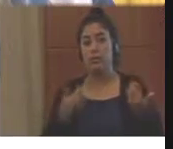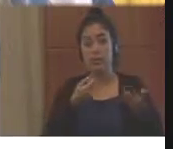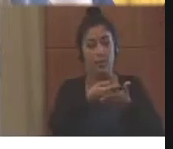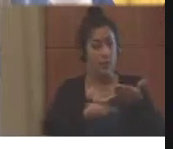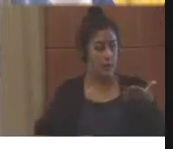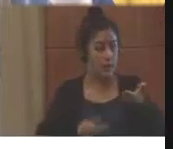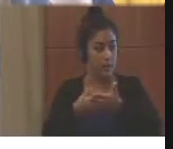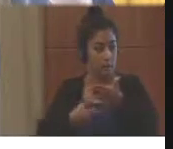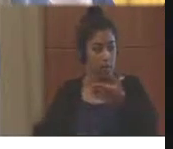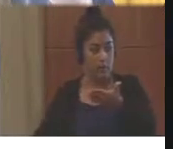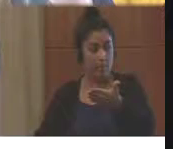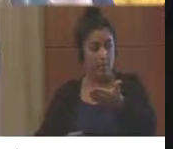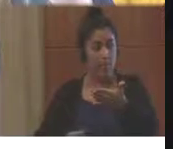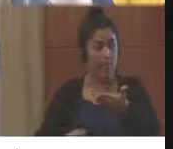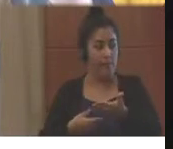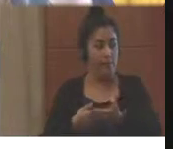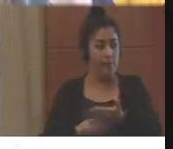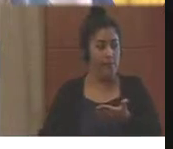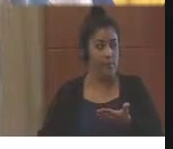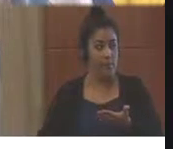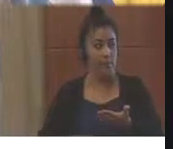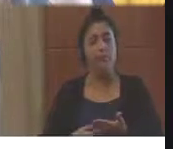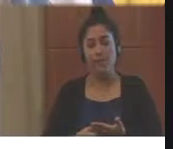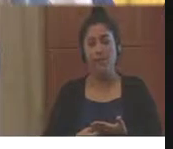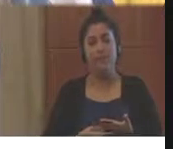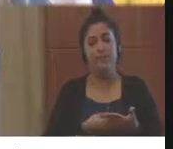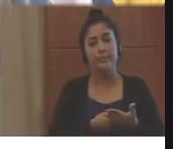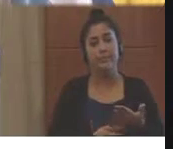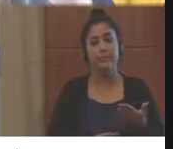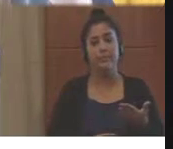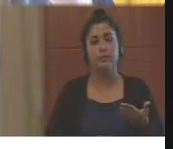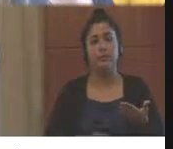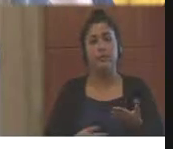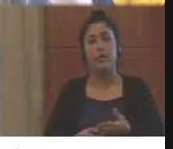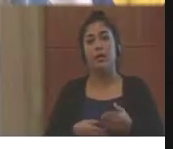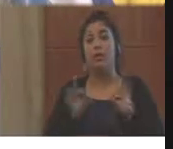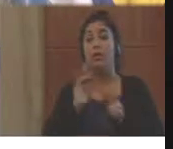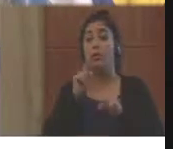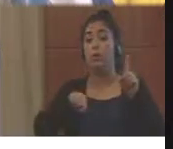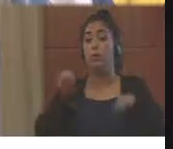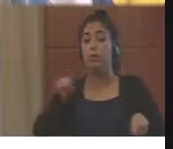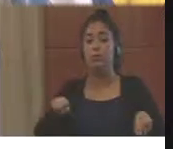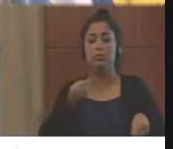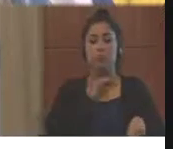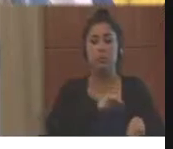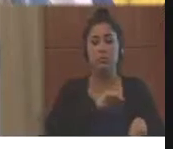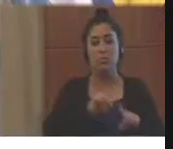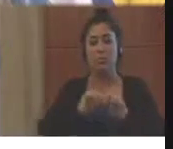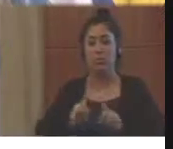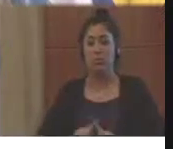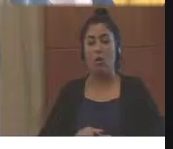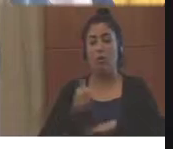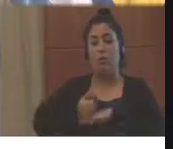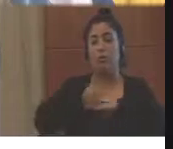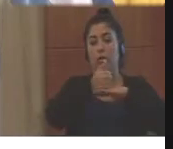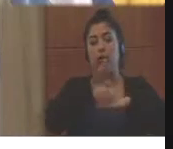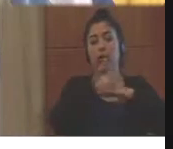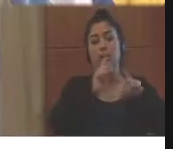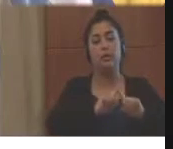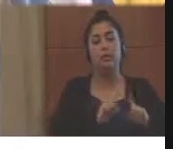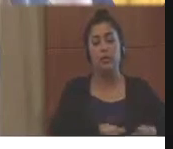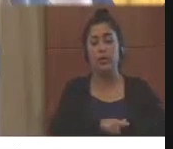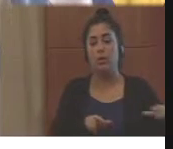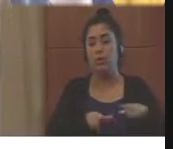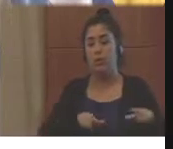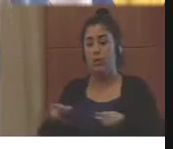authorities. Key decision makers and partners in the things we care for in expanding the public leadership